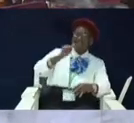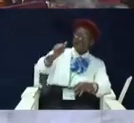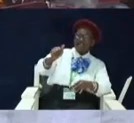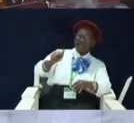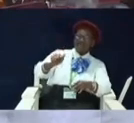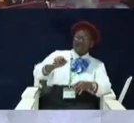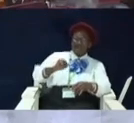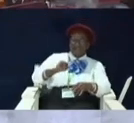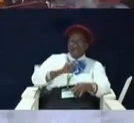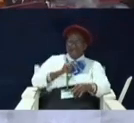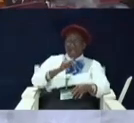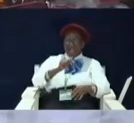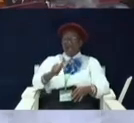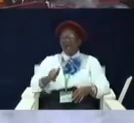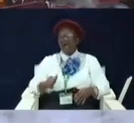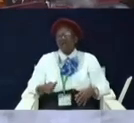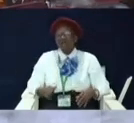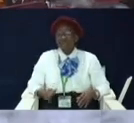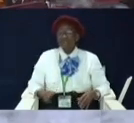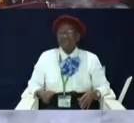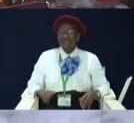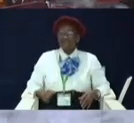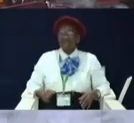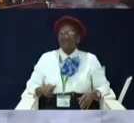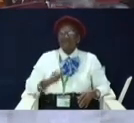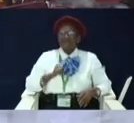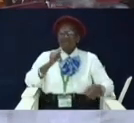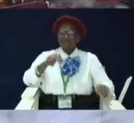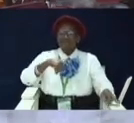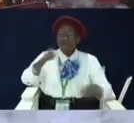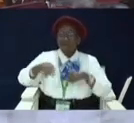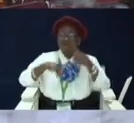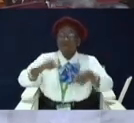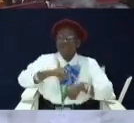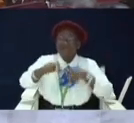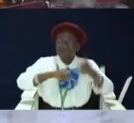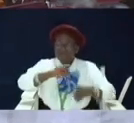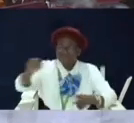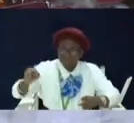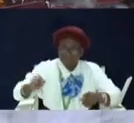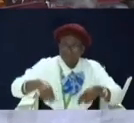I'm going higher each day,